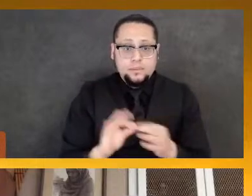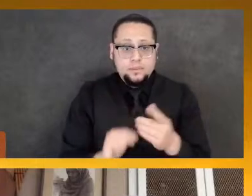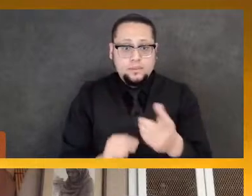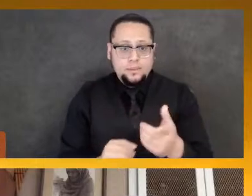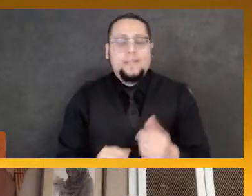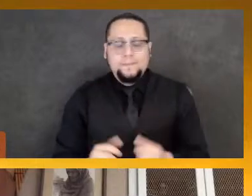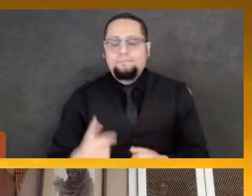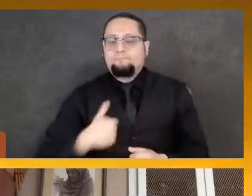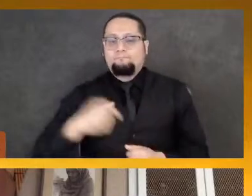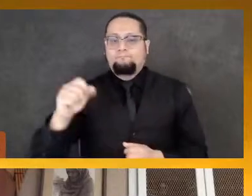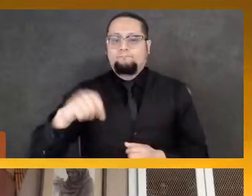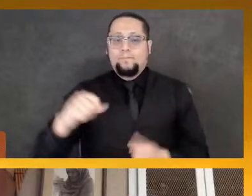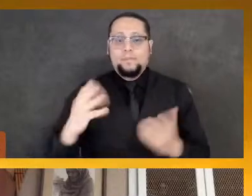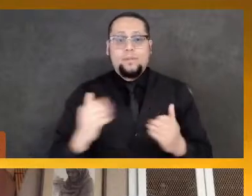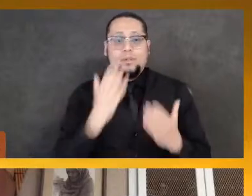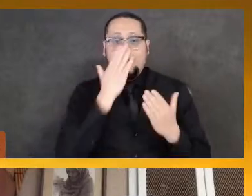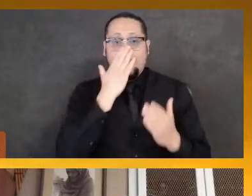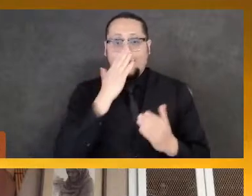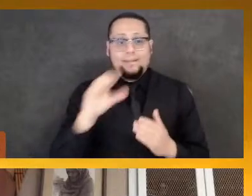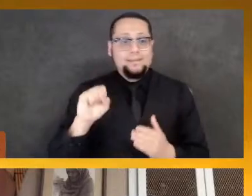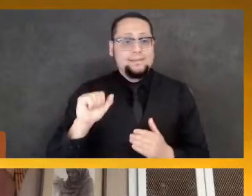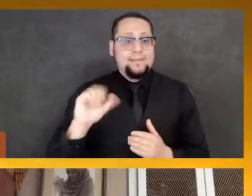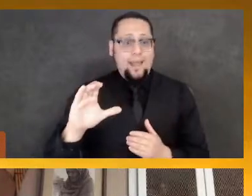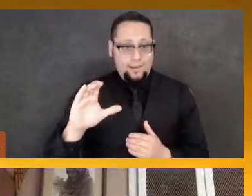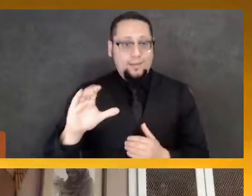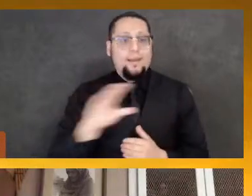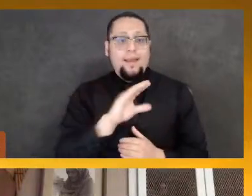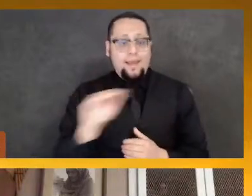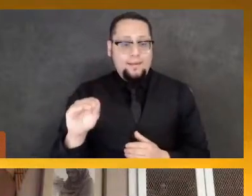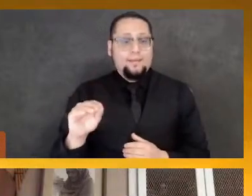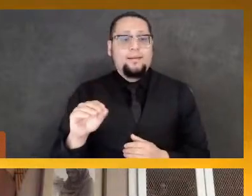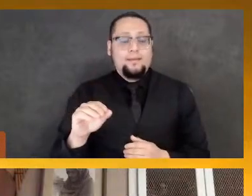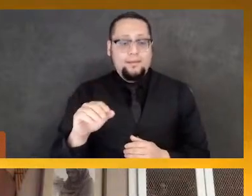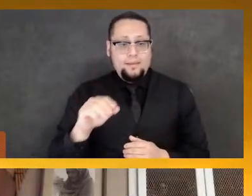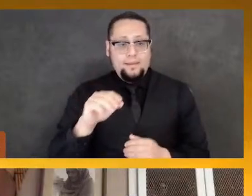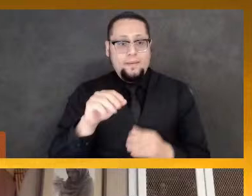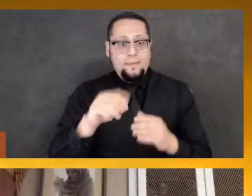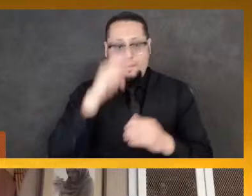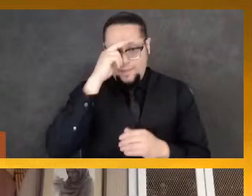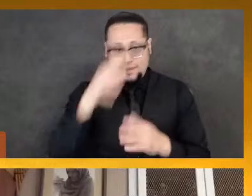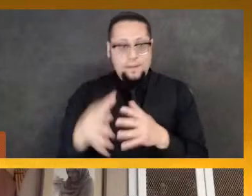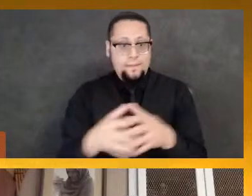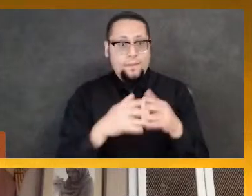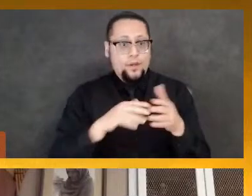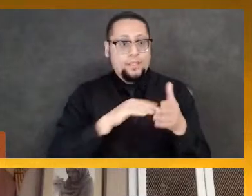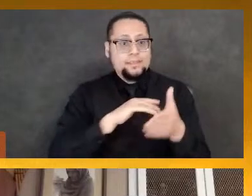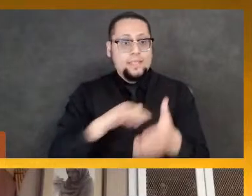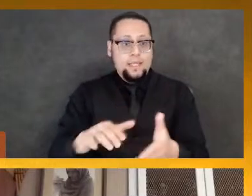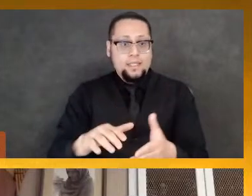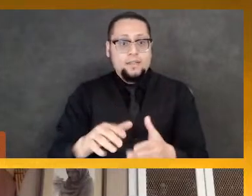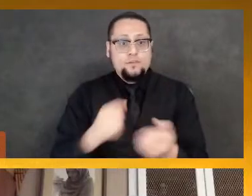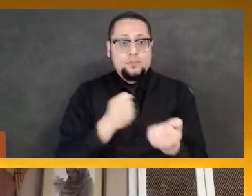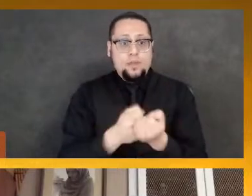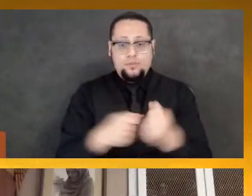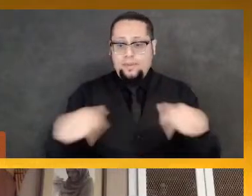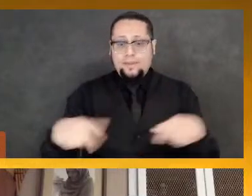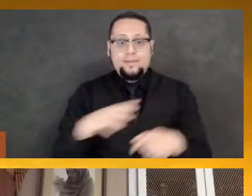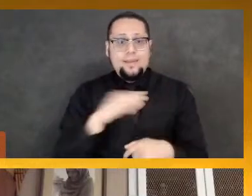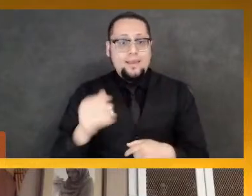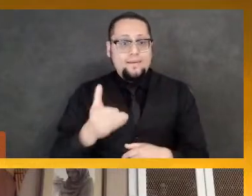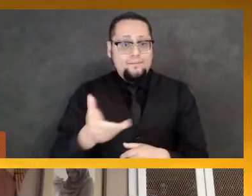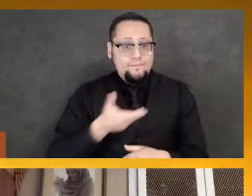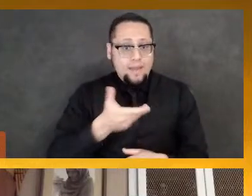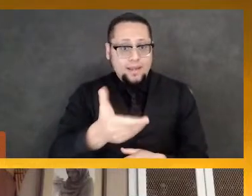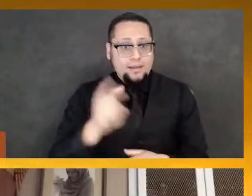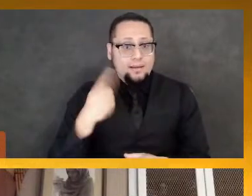I just wanted to thank San Antonio College and the Center for Mexican American Studies for sponsoring this and letting us be involved, inviting us to be